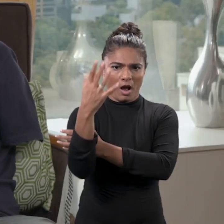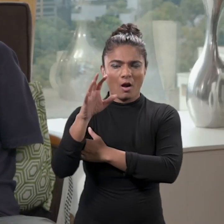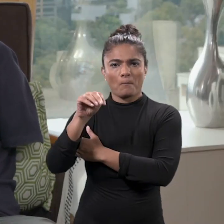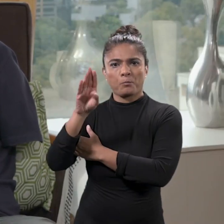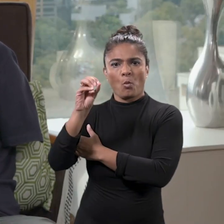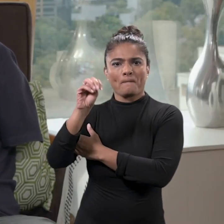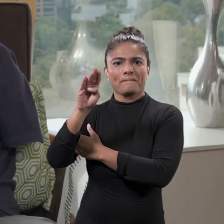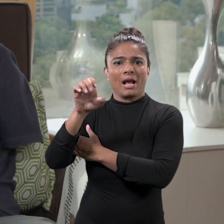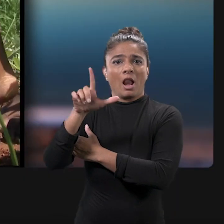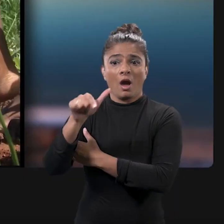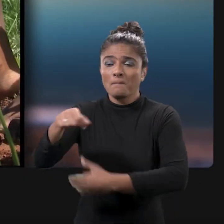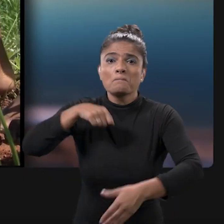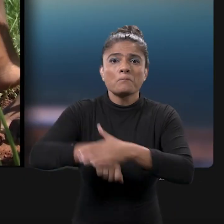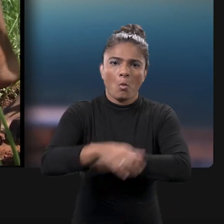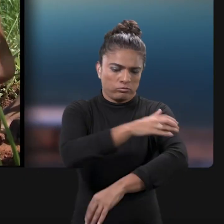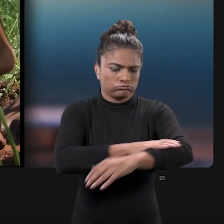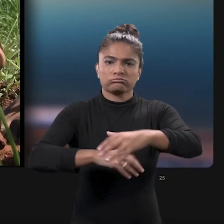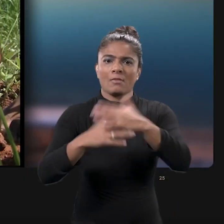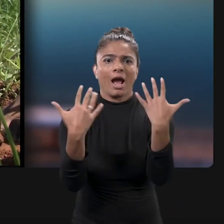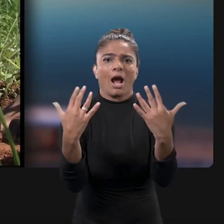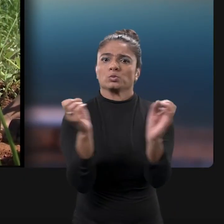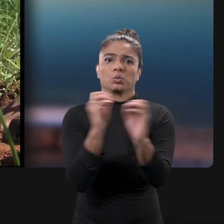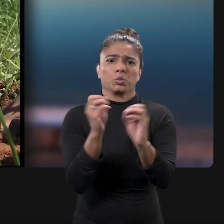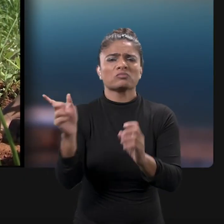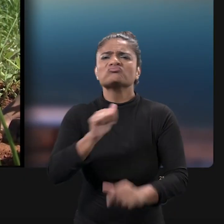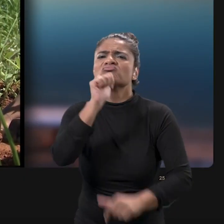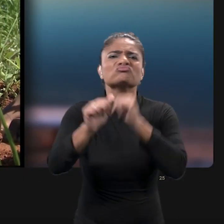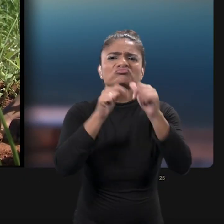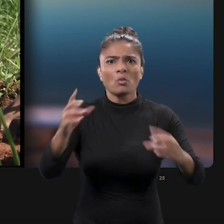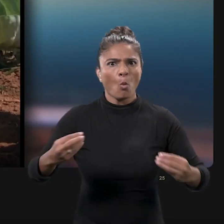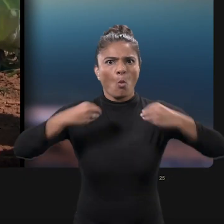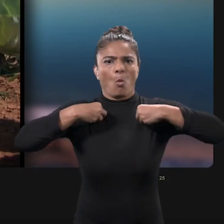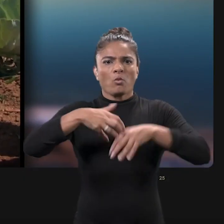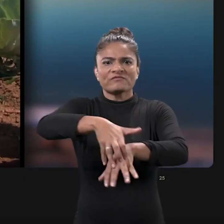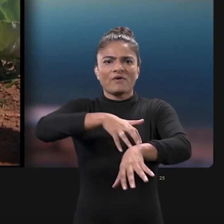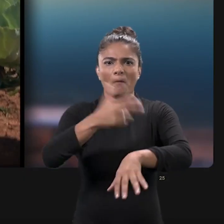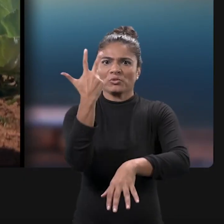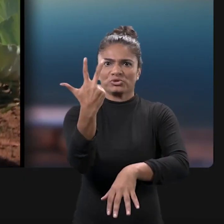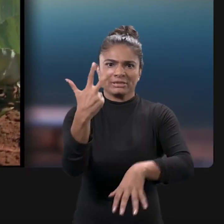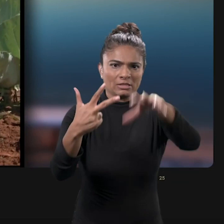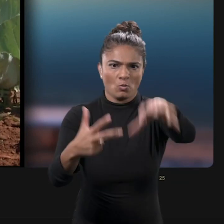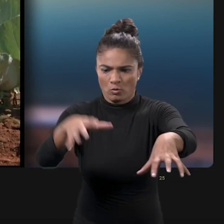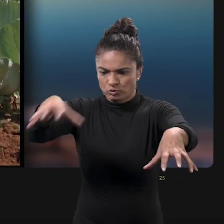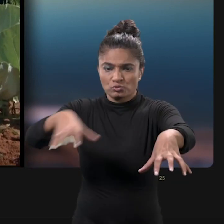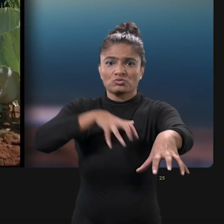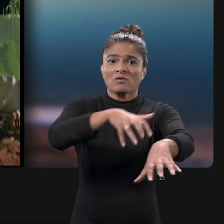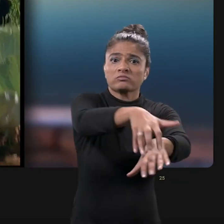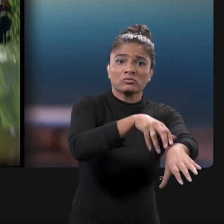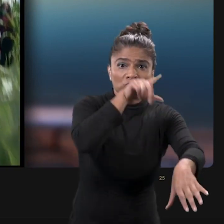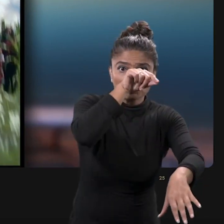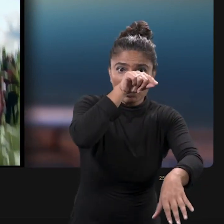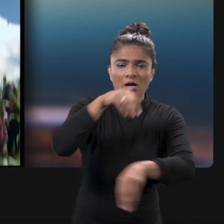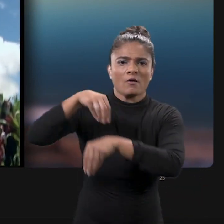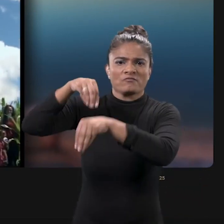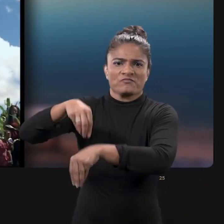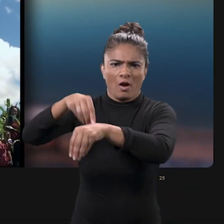was born without hands. Despite this, he is active on 3 pieces of land where he does poultry and crop farming.